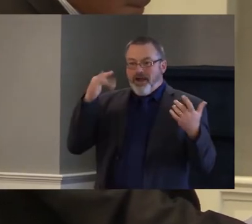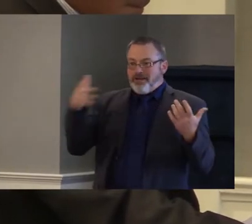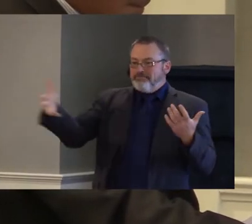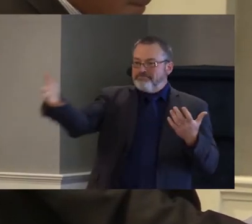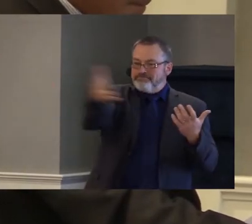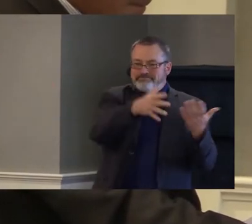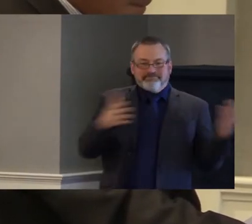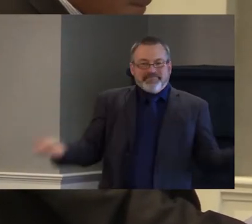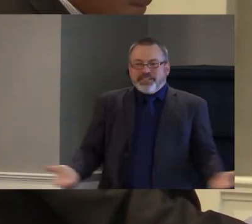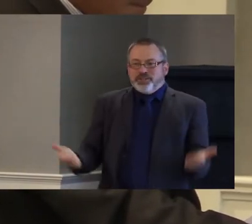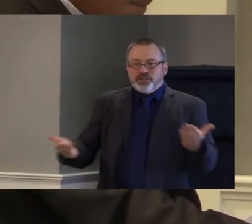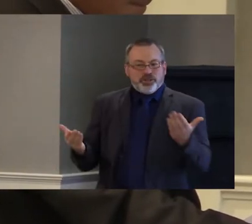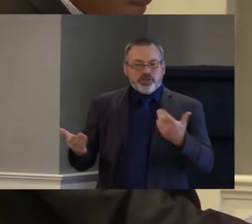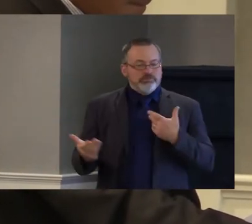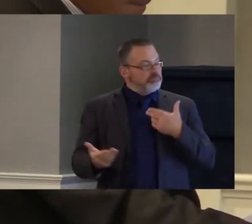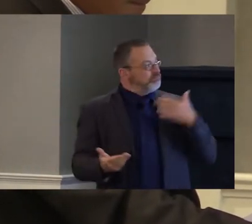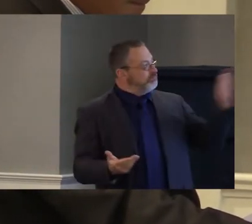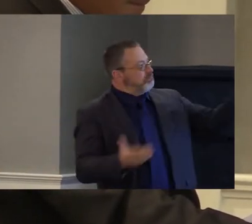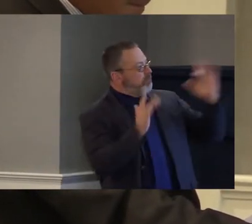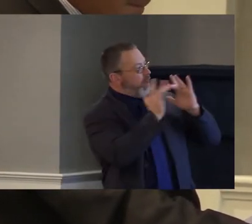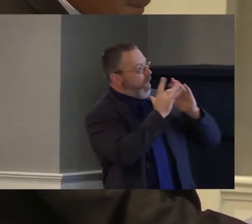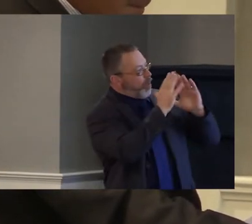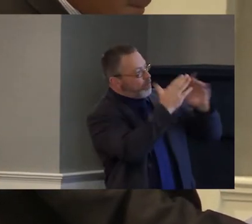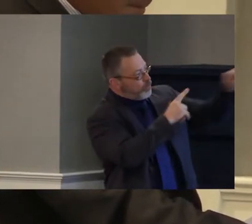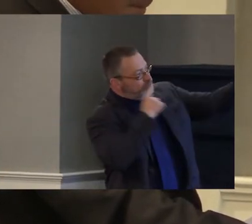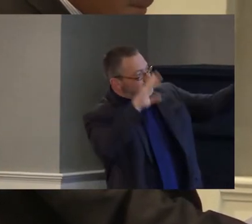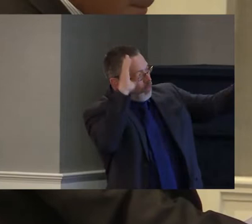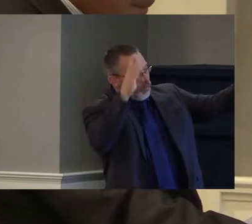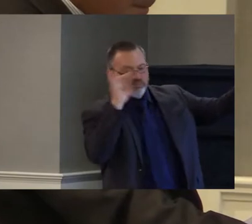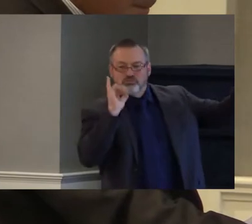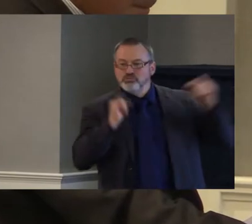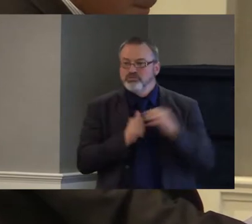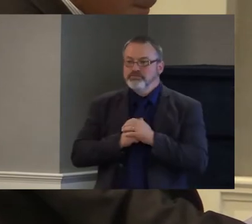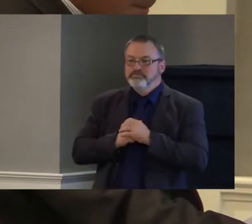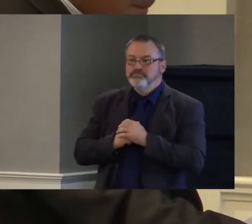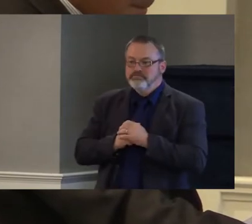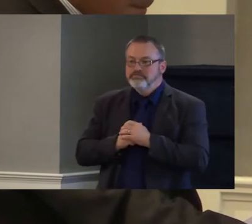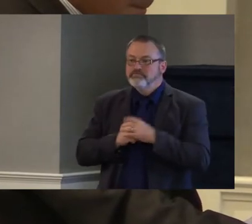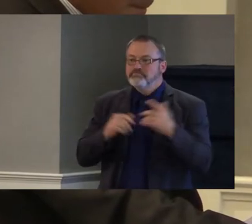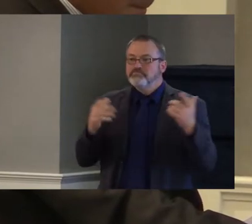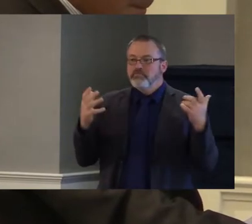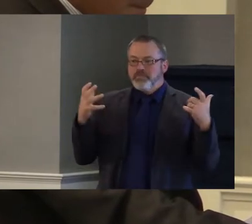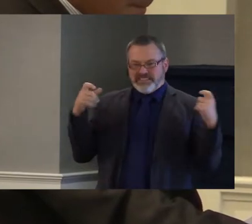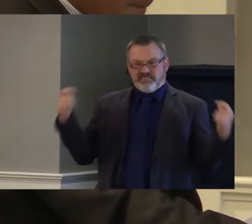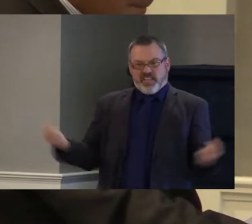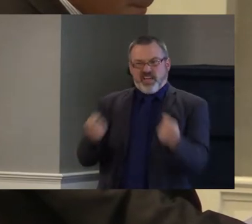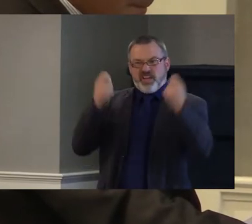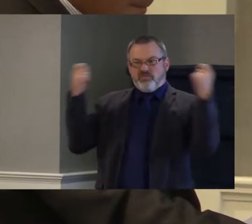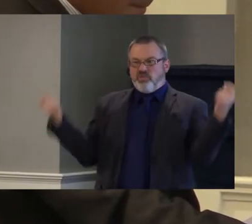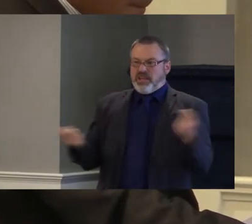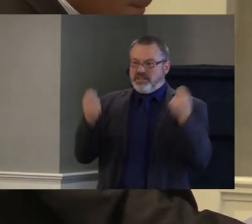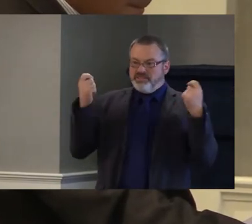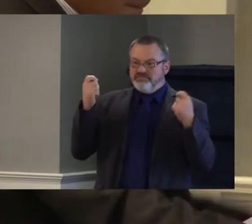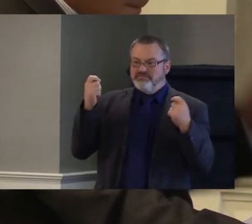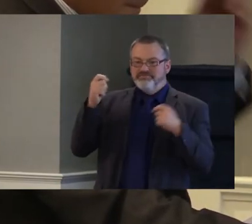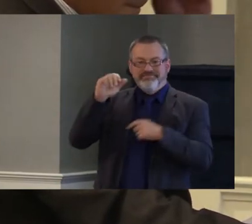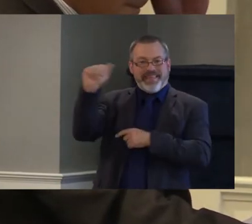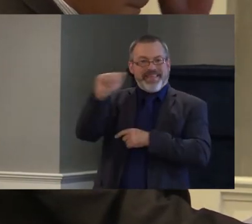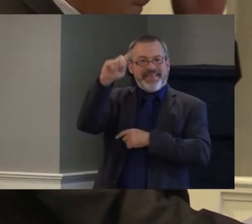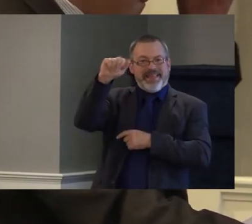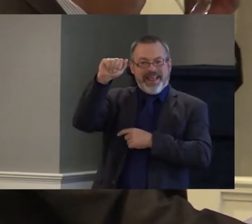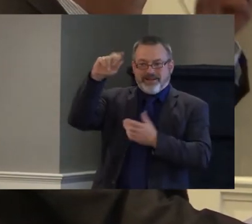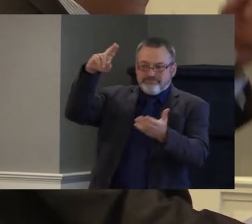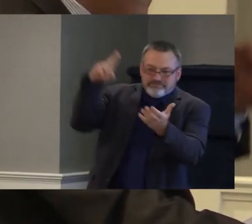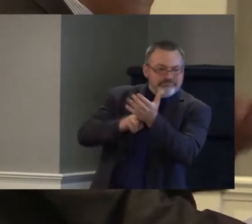online or in person, as we gather to celebrate the 32nd anniversary, the signing of the Americans with Disabilities Act, or